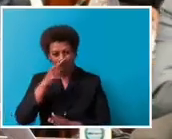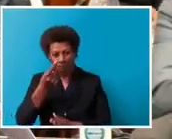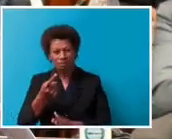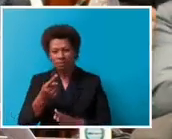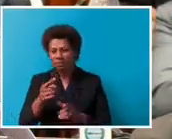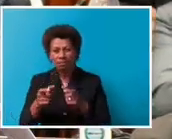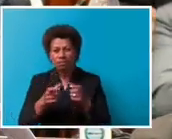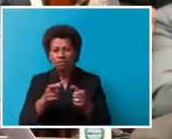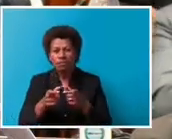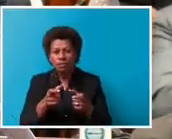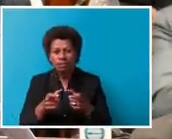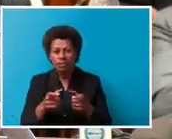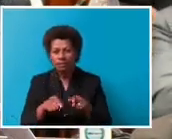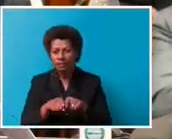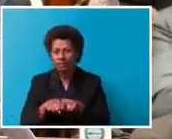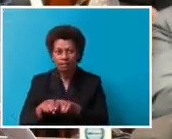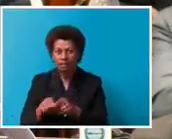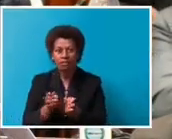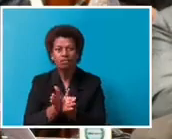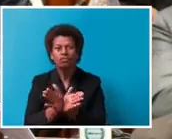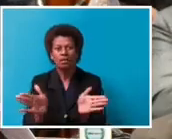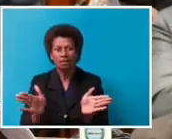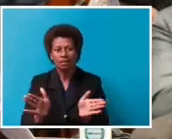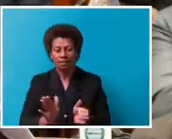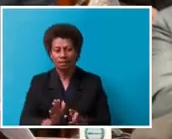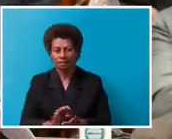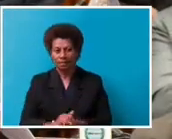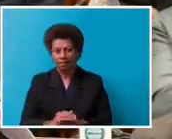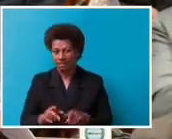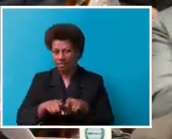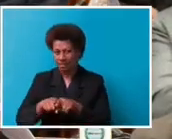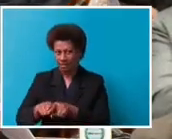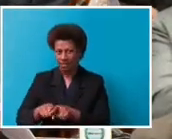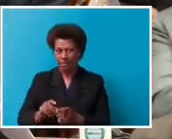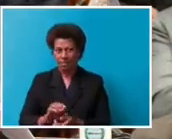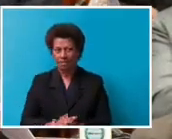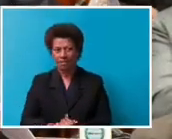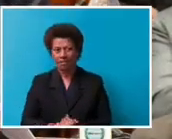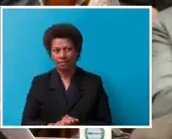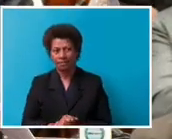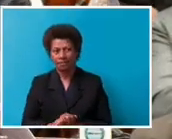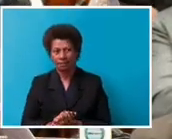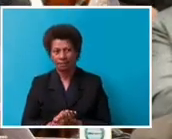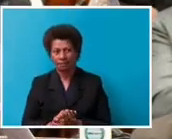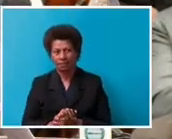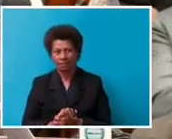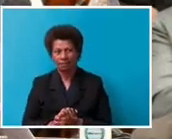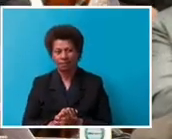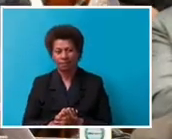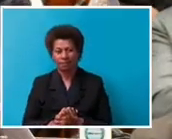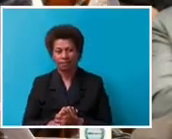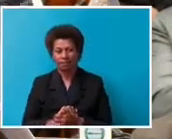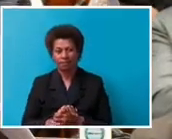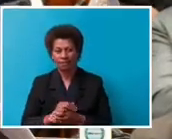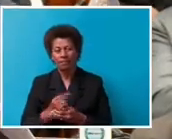generalizations. Let me just give some fact check,